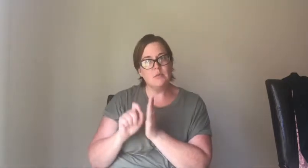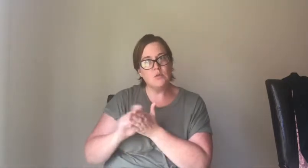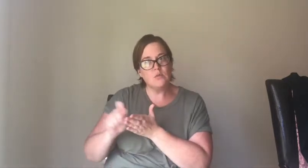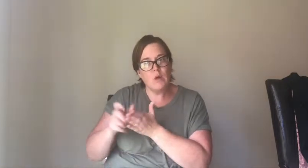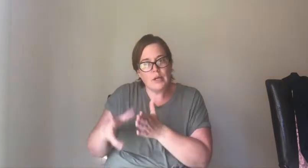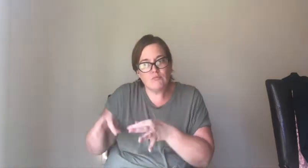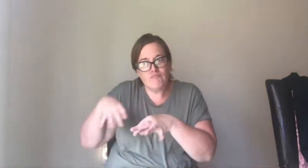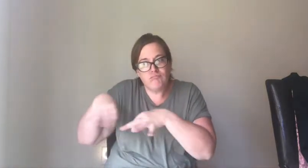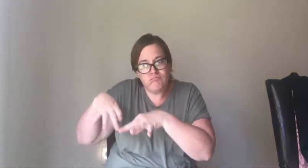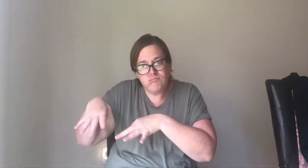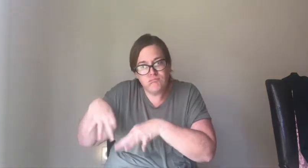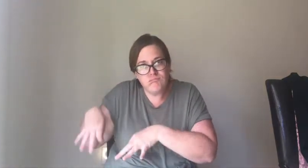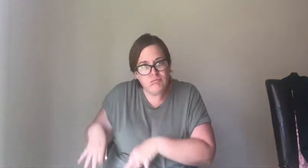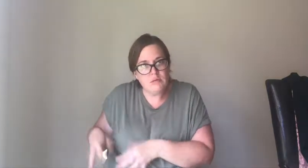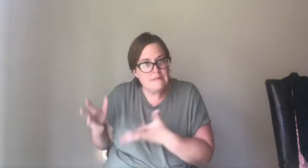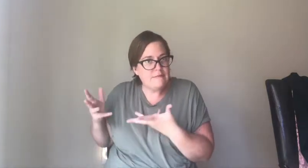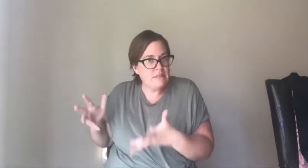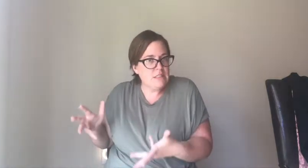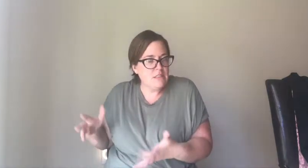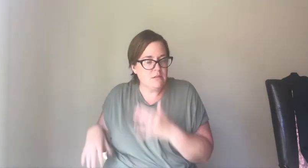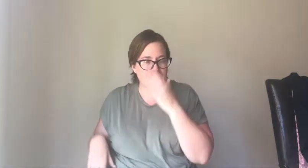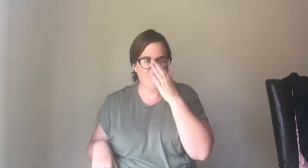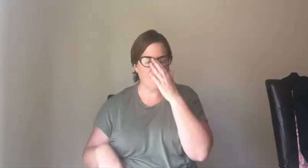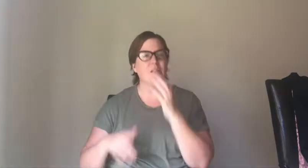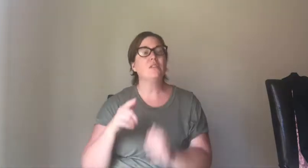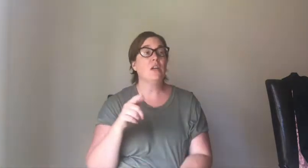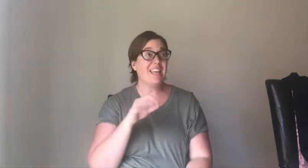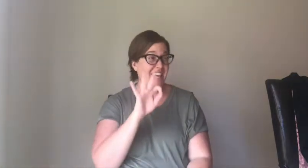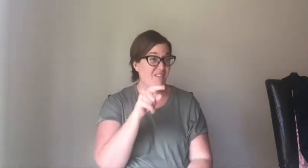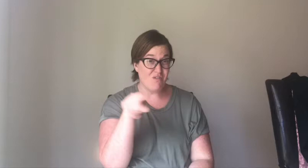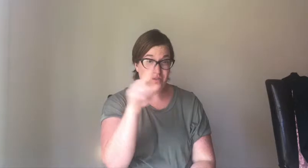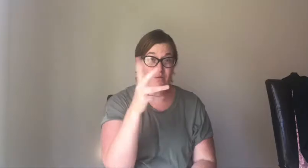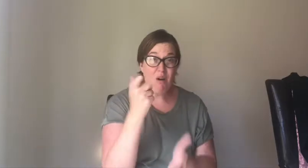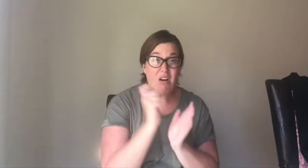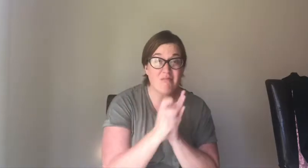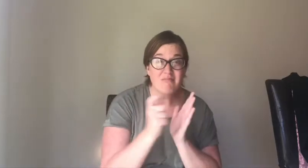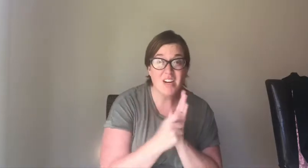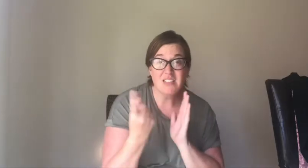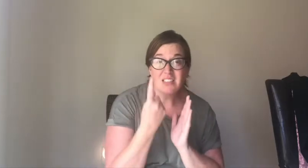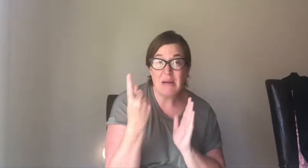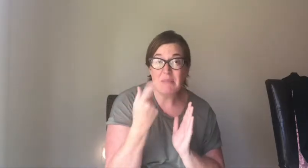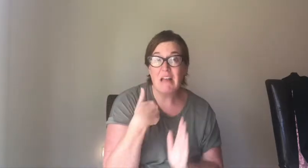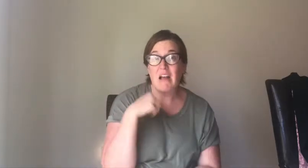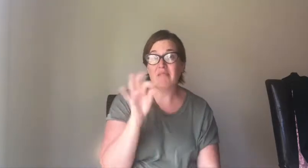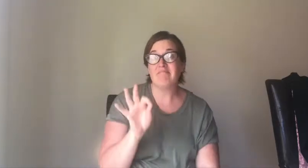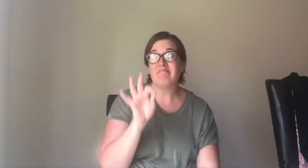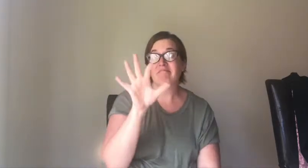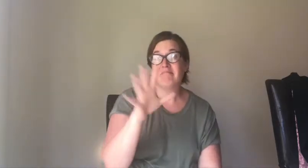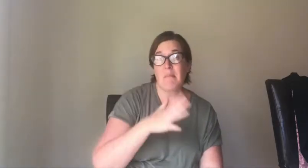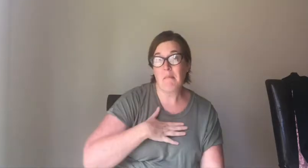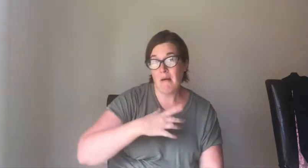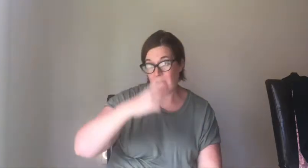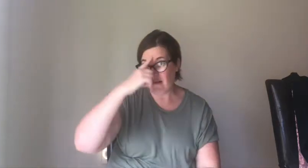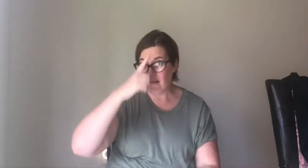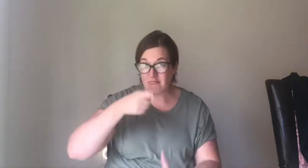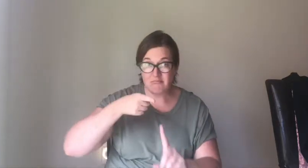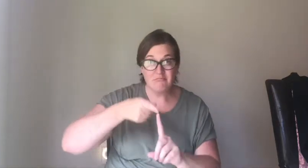liberal, conservative. We're not supposed to fit into those categories. We're supposed to be a third way, a distinct people, a group of